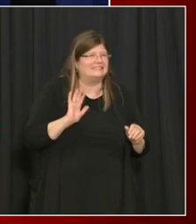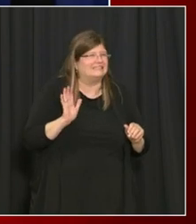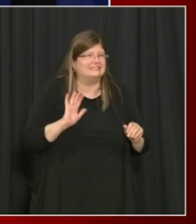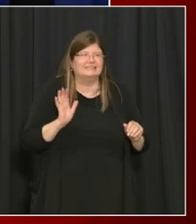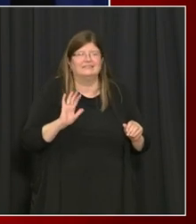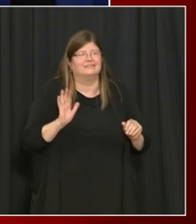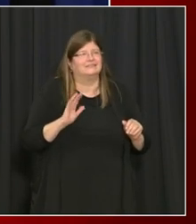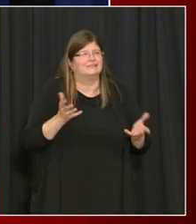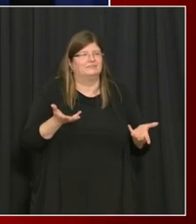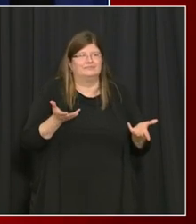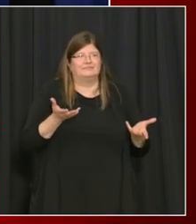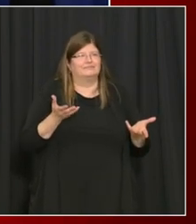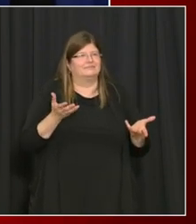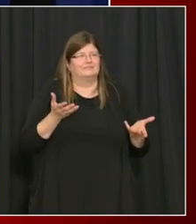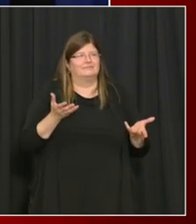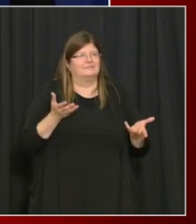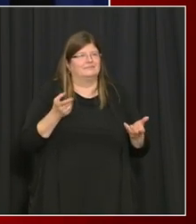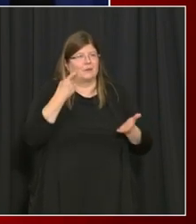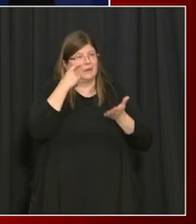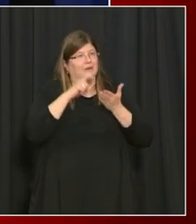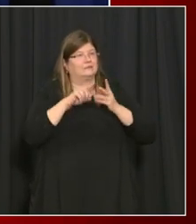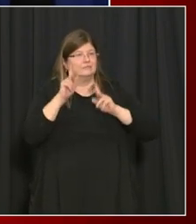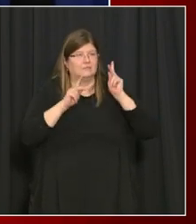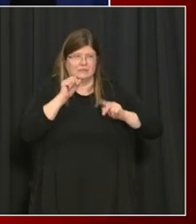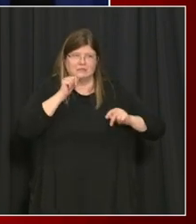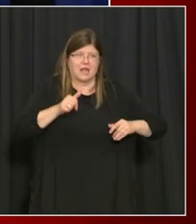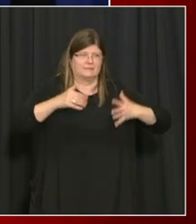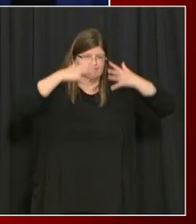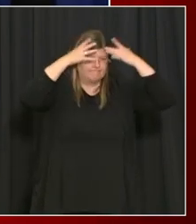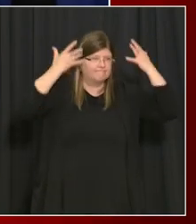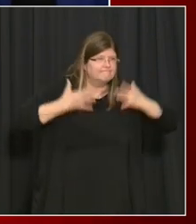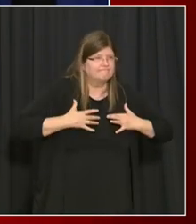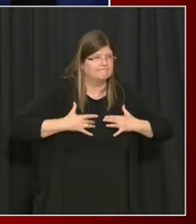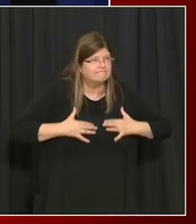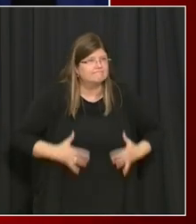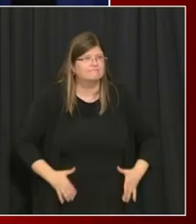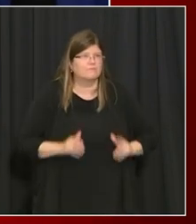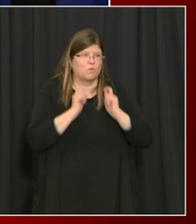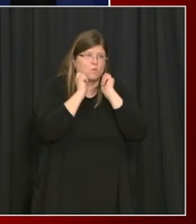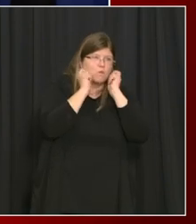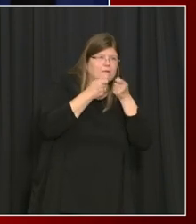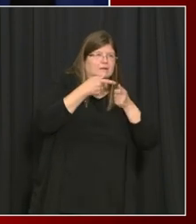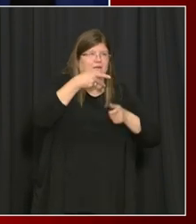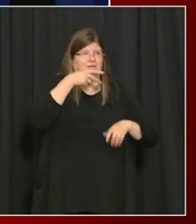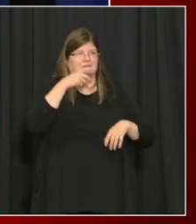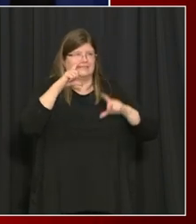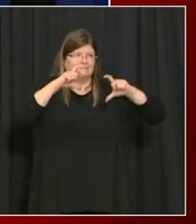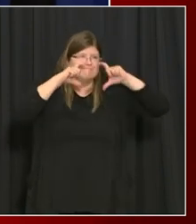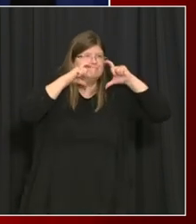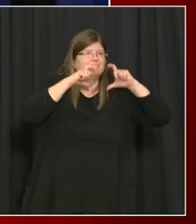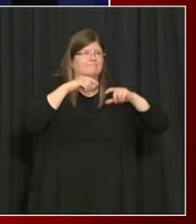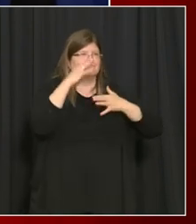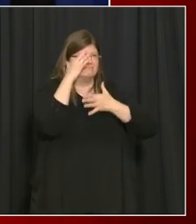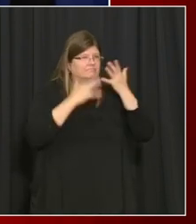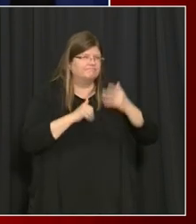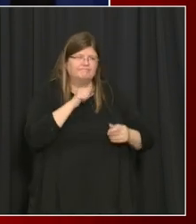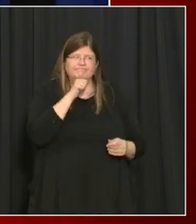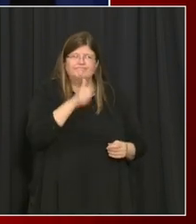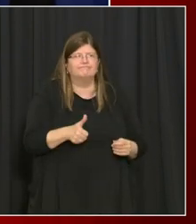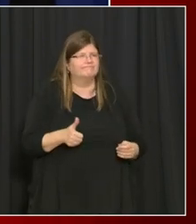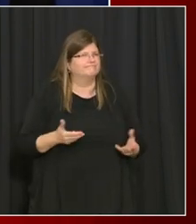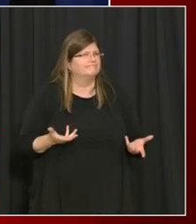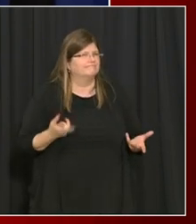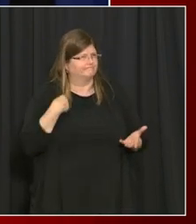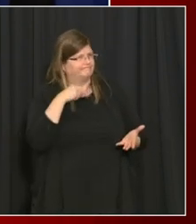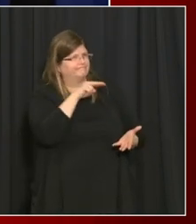people don't don and doff or put on and take off personal protective equipment adequately or wear their face mask properly. So it's that